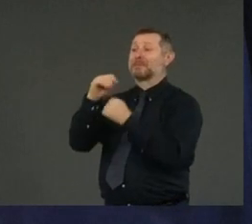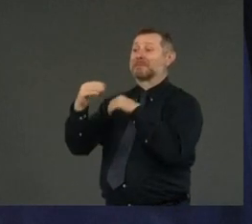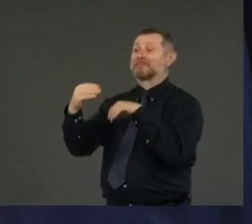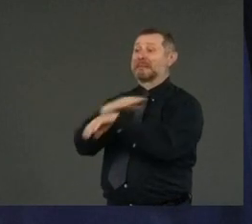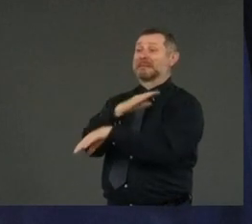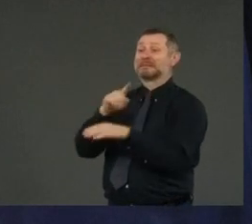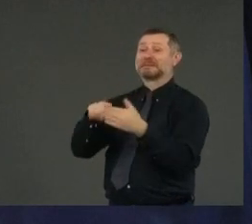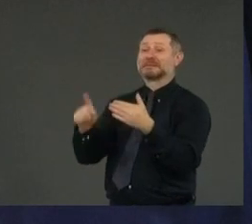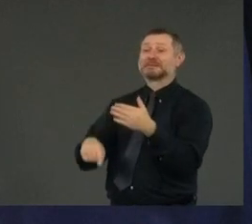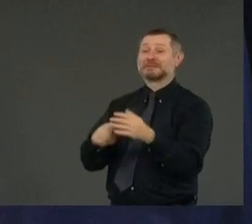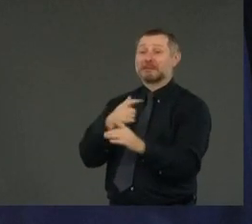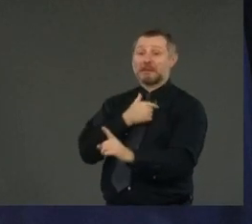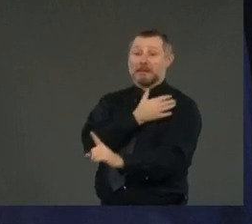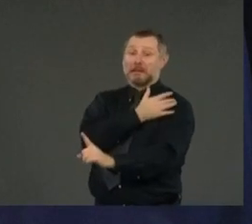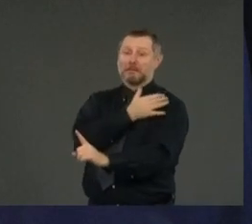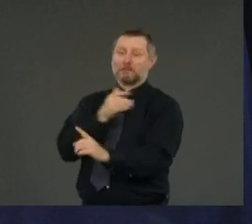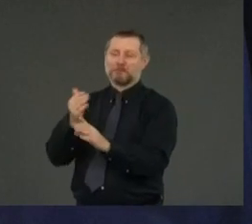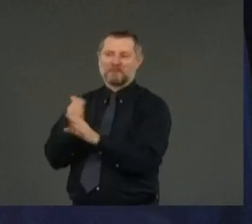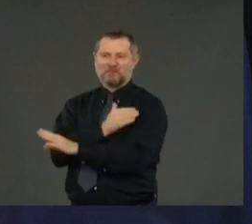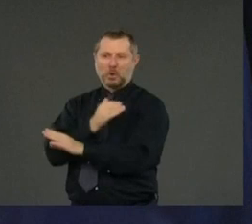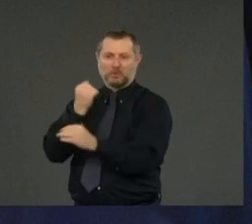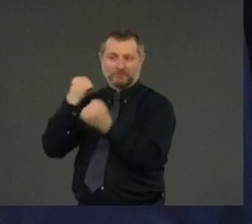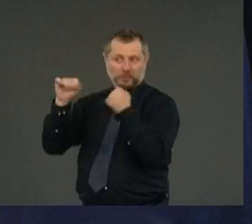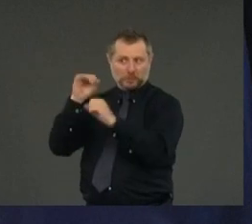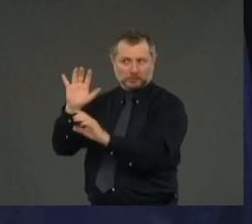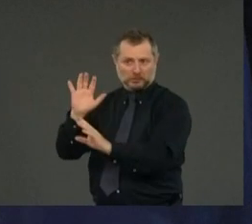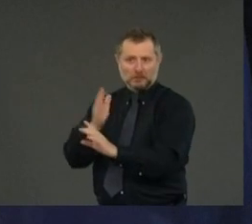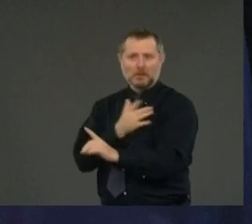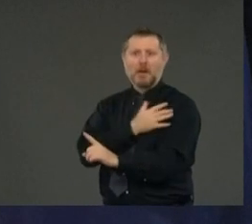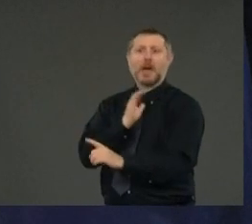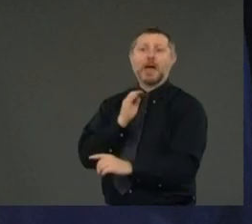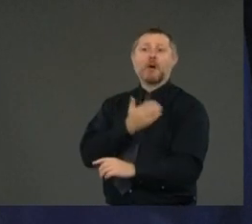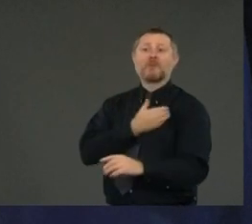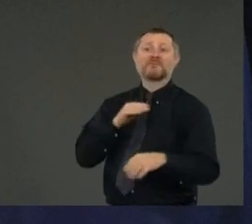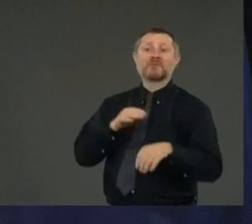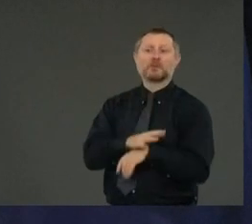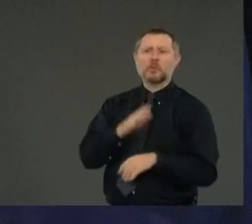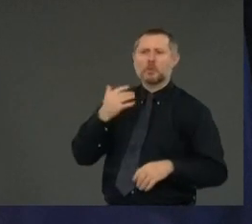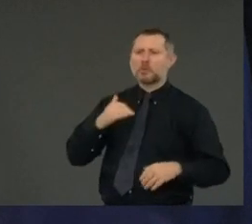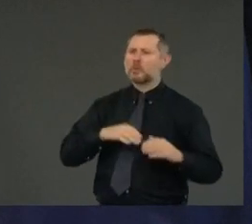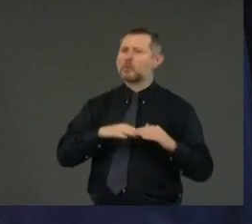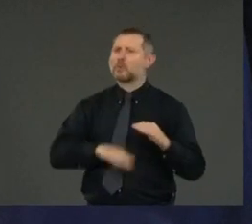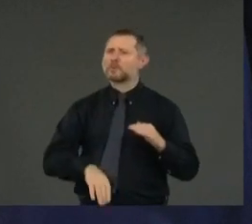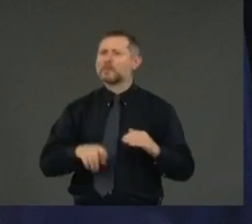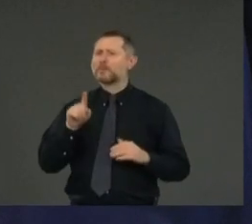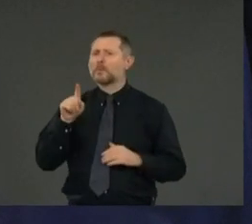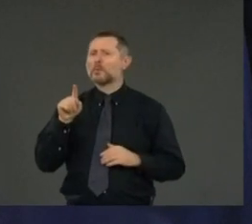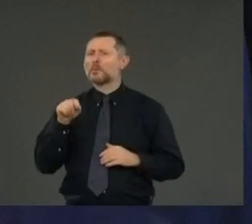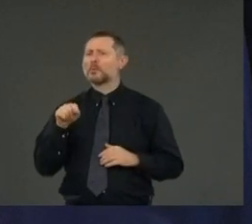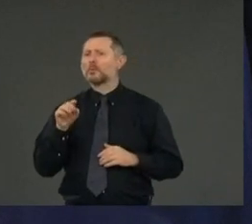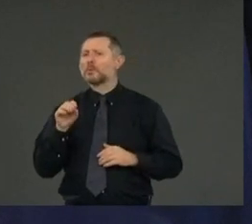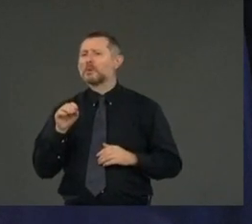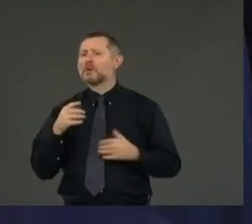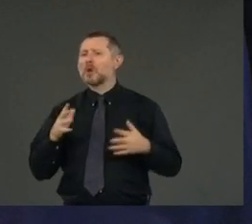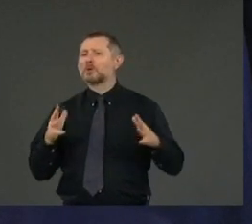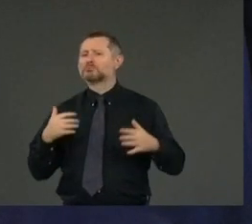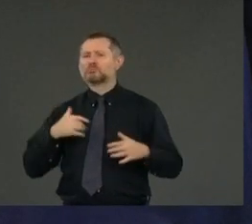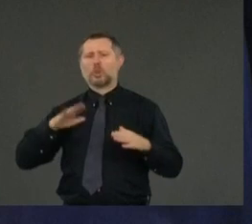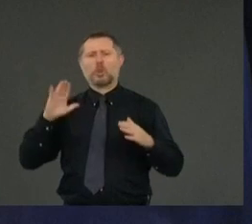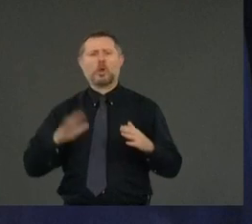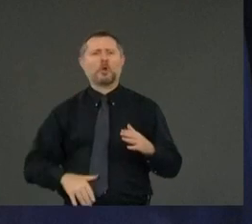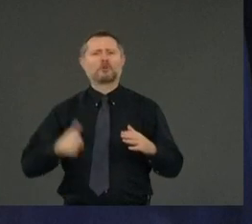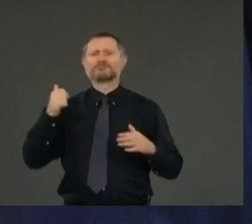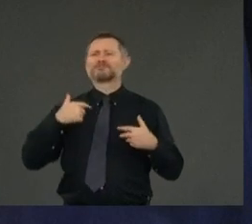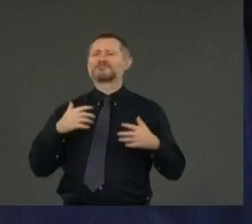were down at 1% infection rate. We were so low by that point that